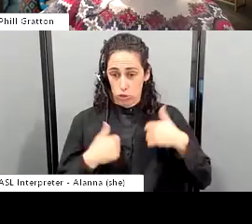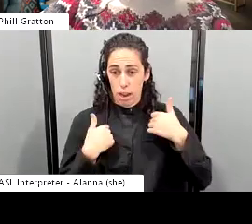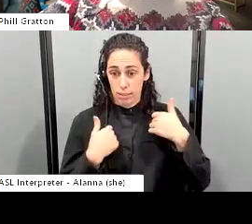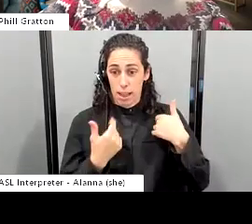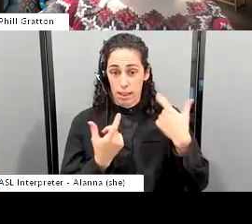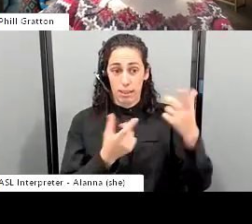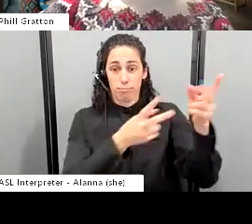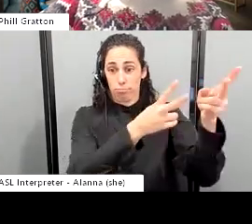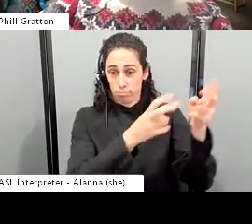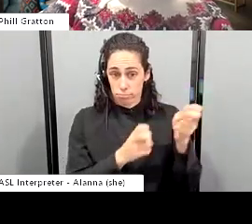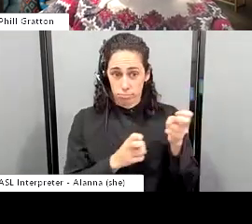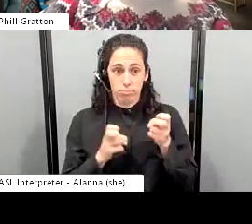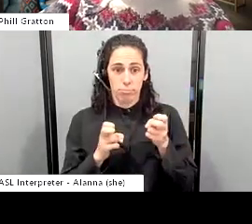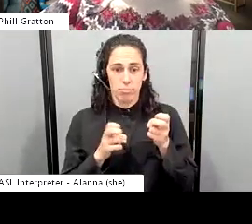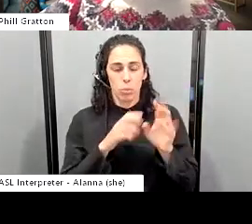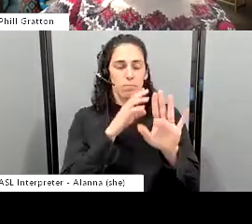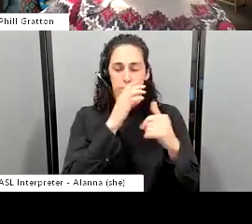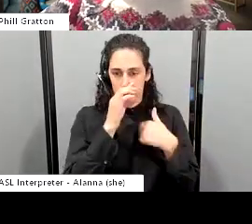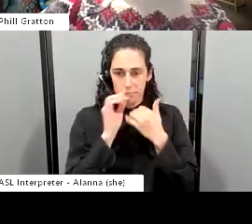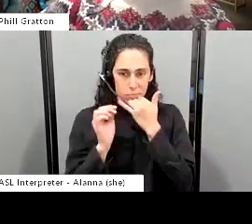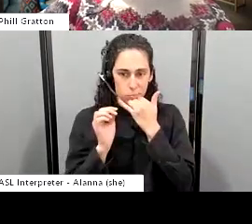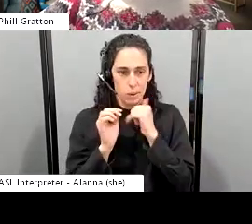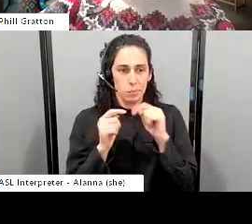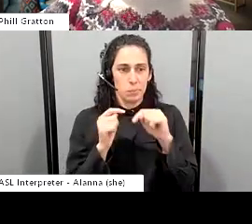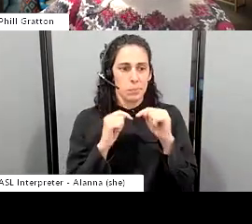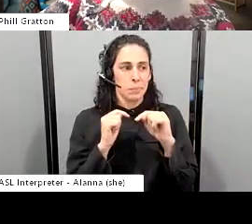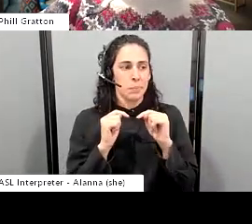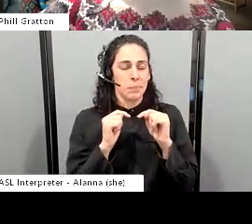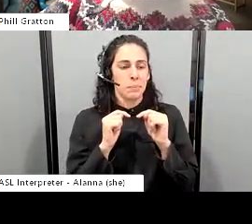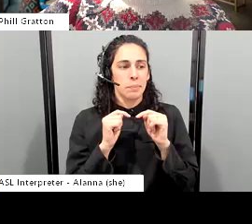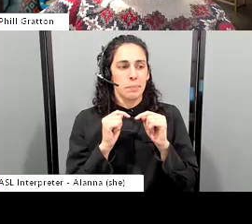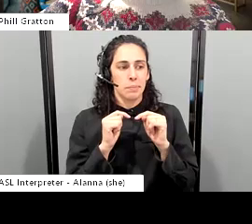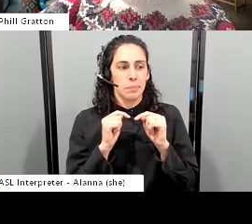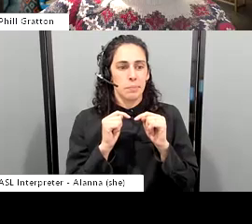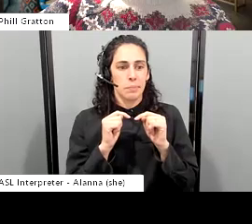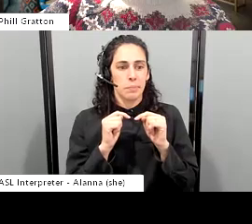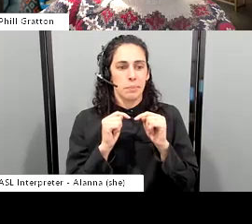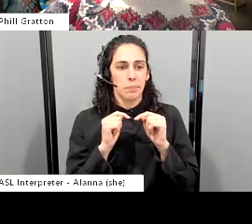my browser. Oops. Let's see here. And